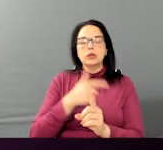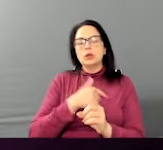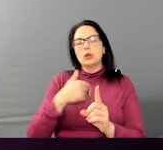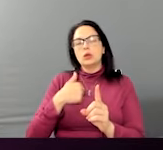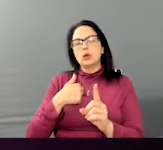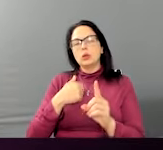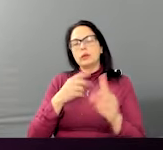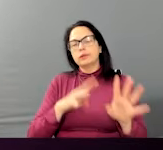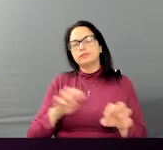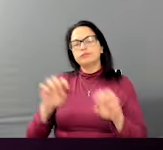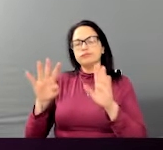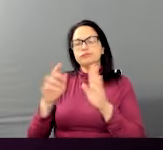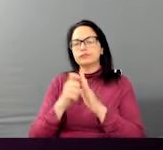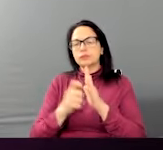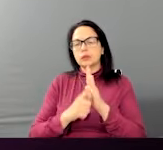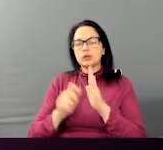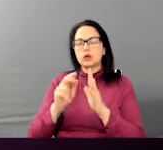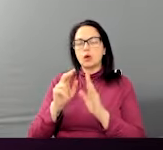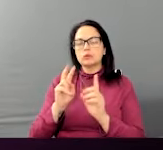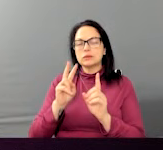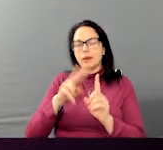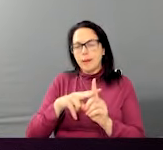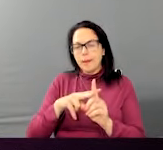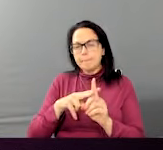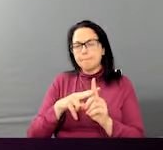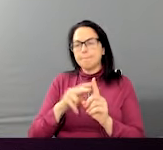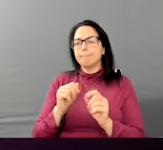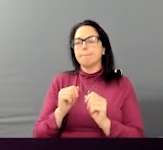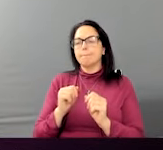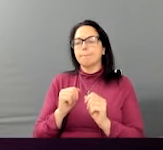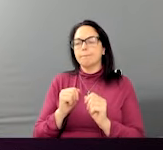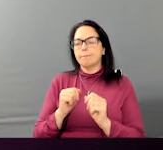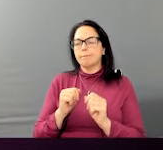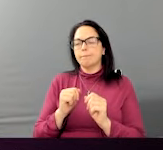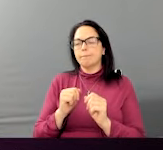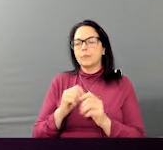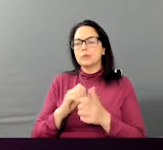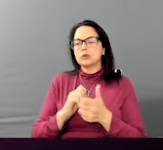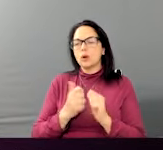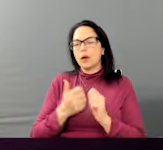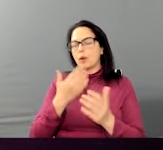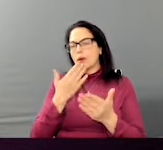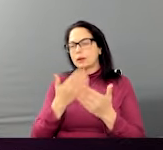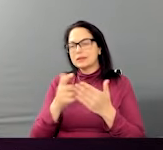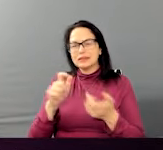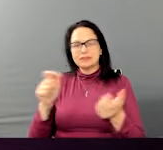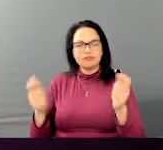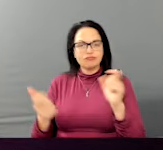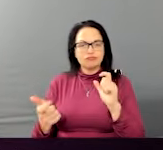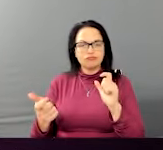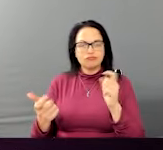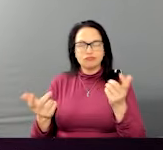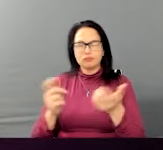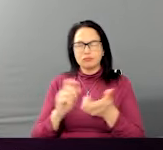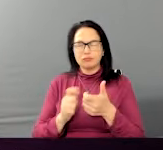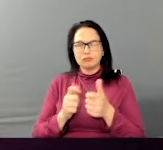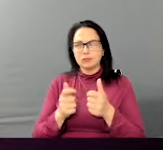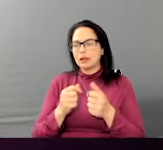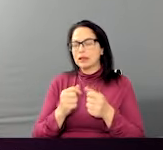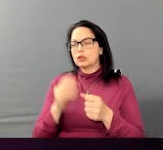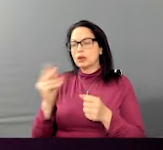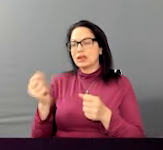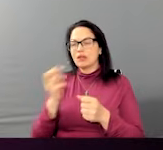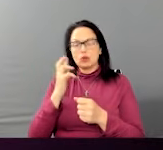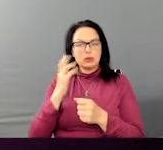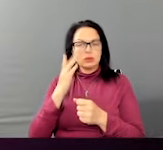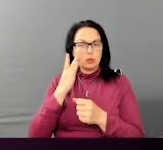a Notes app, but you're probably not trying to build a Notes app. And so how well does this adapt to change? So here are a couple of the reasons why Remix adapts